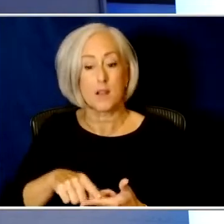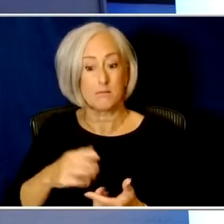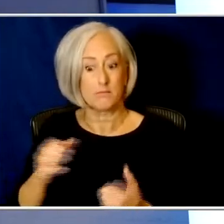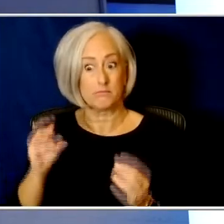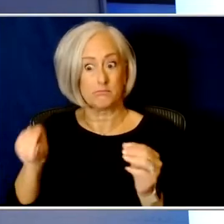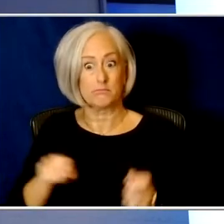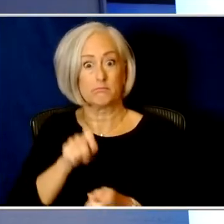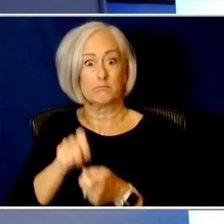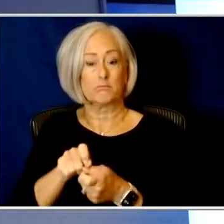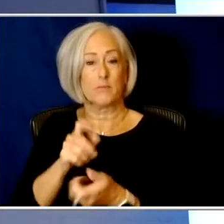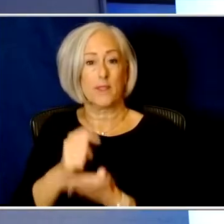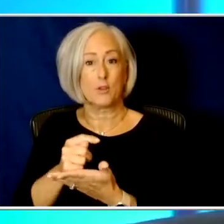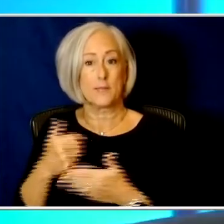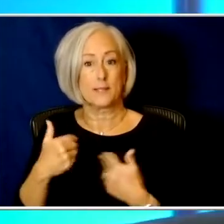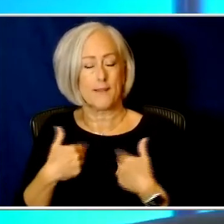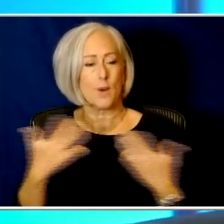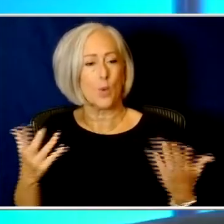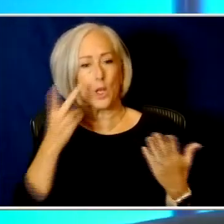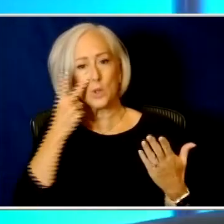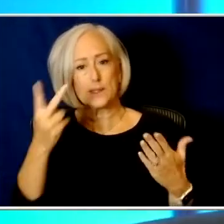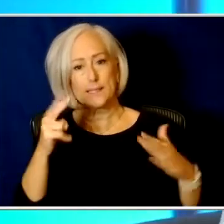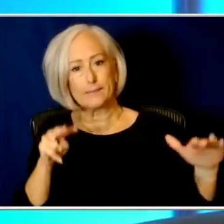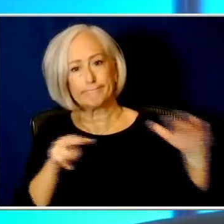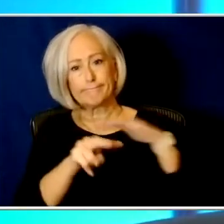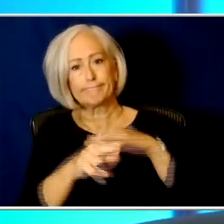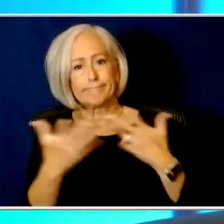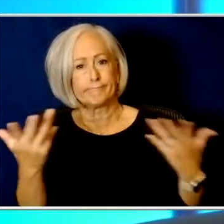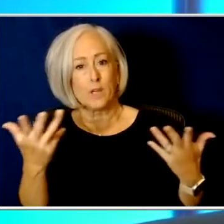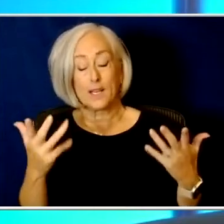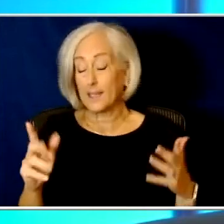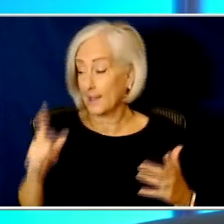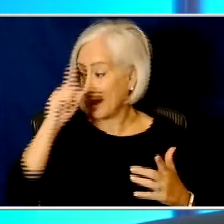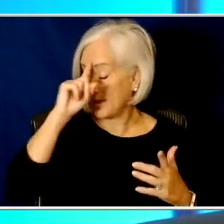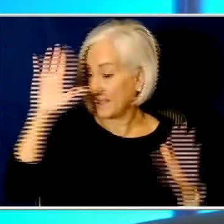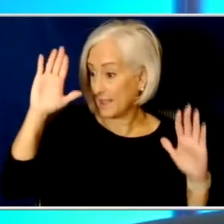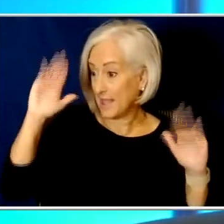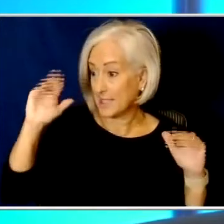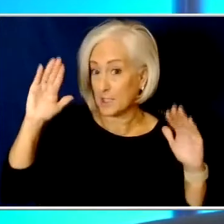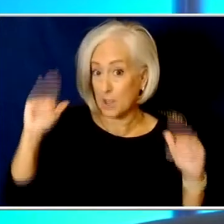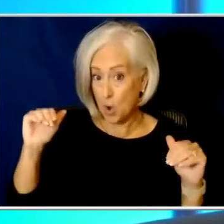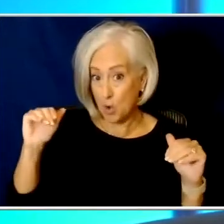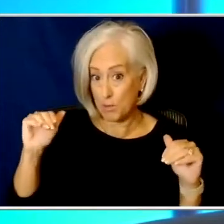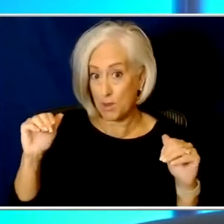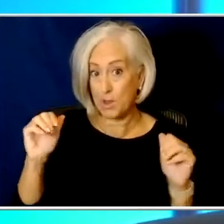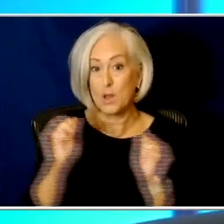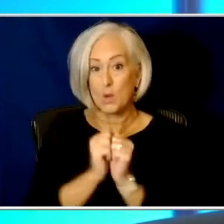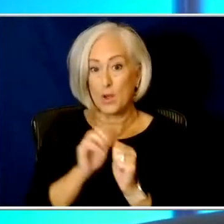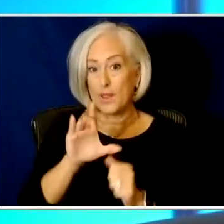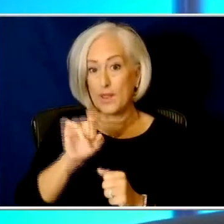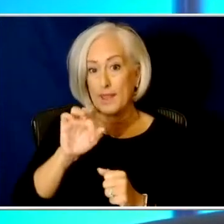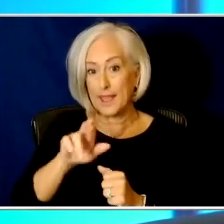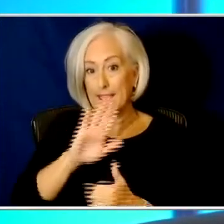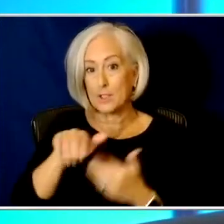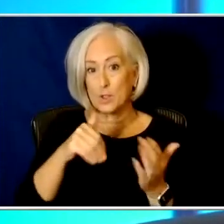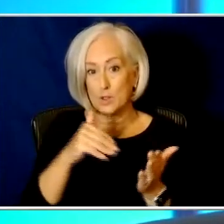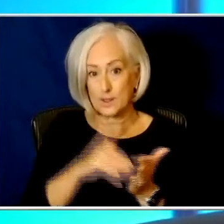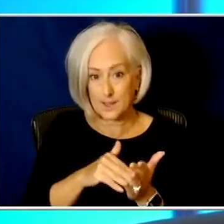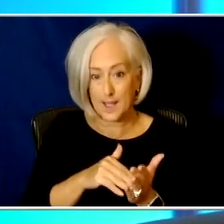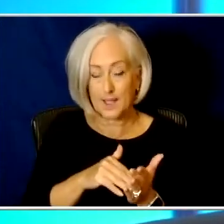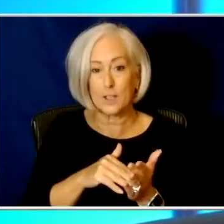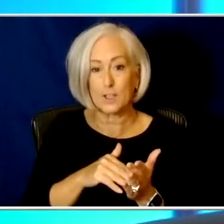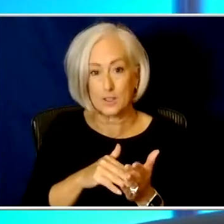our ICUs, the patients still dying, overwhelmingly have either advanced disease or have never been vaccinated, or a combination of both of those